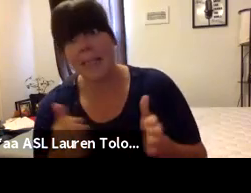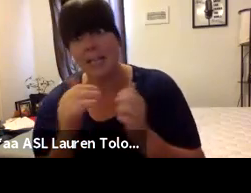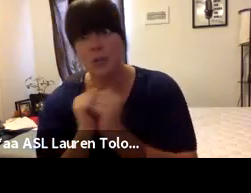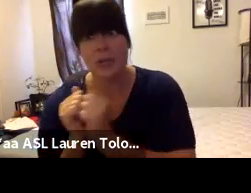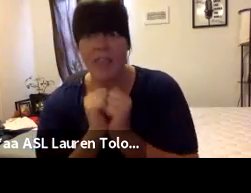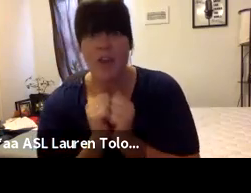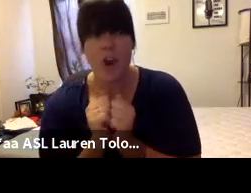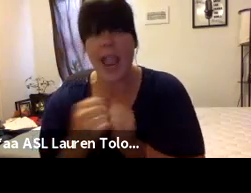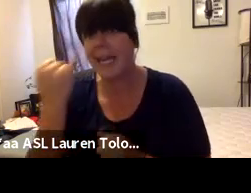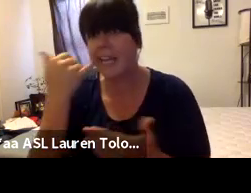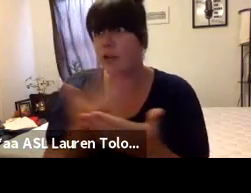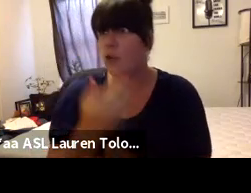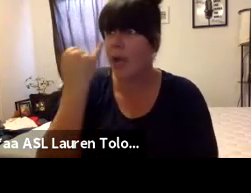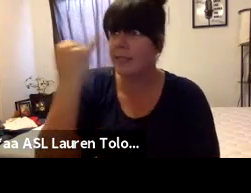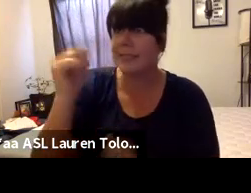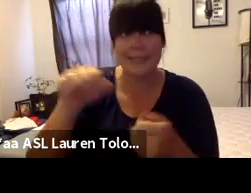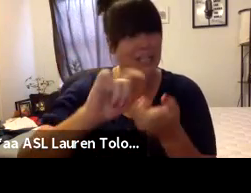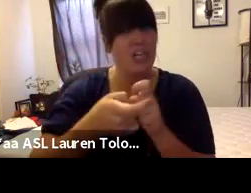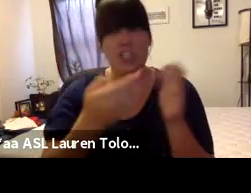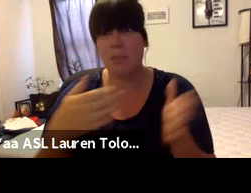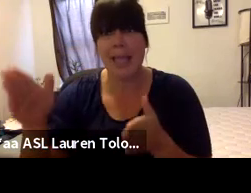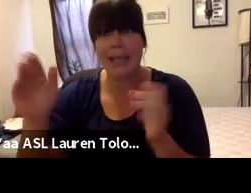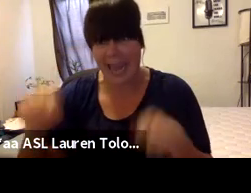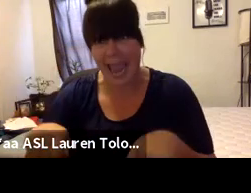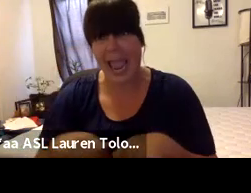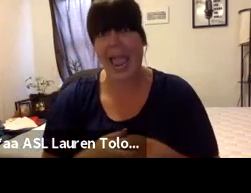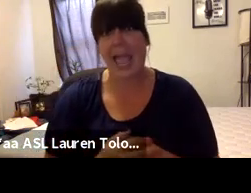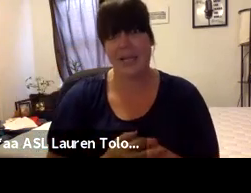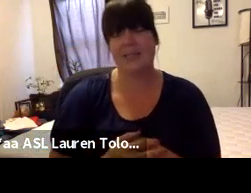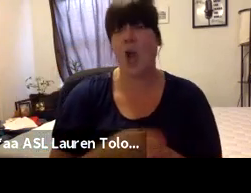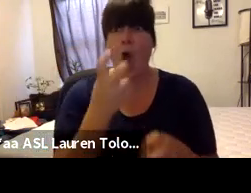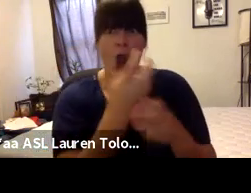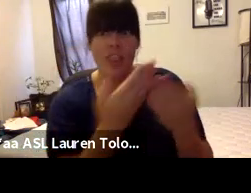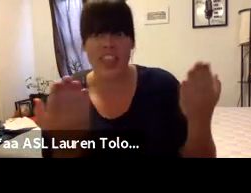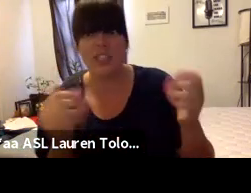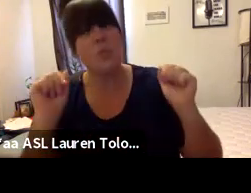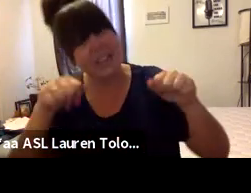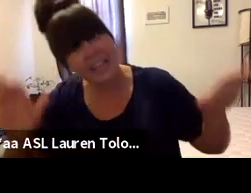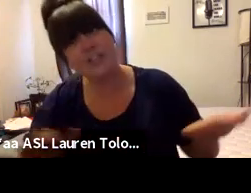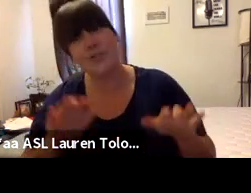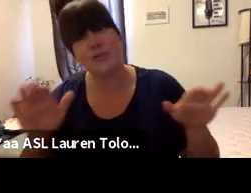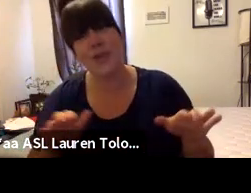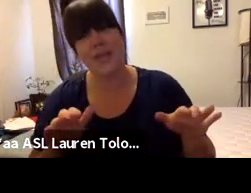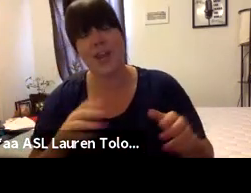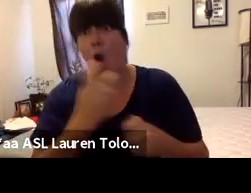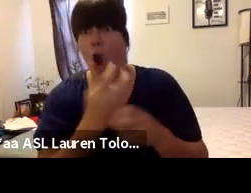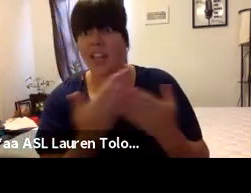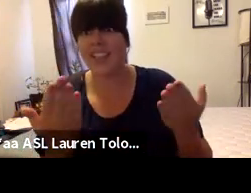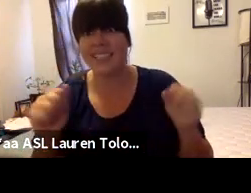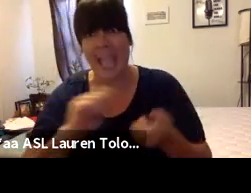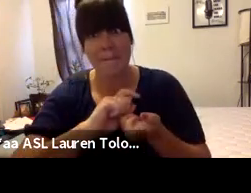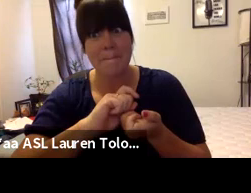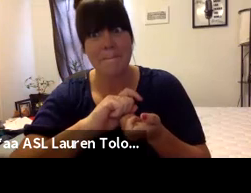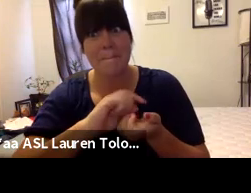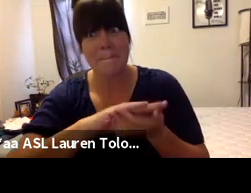we get new ideas, that we can do hard things, and that hard things can be really fun if we support one another in